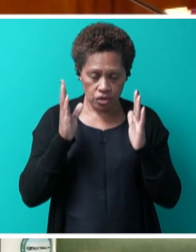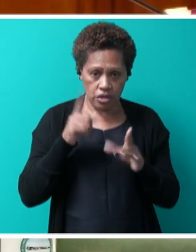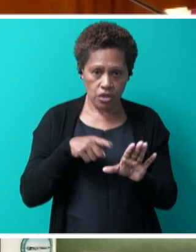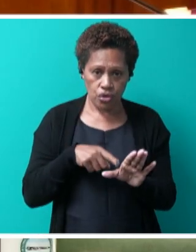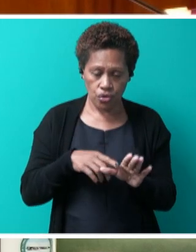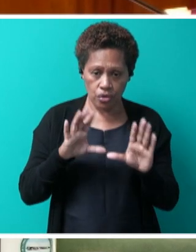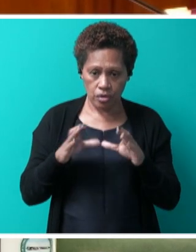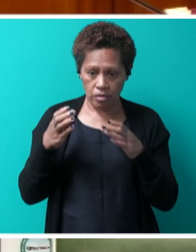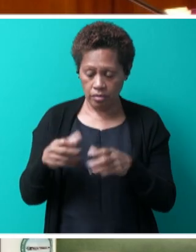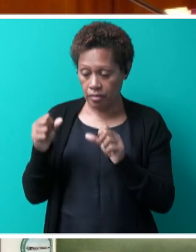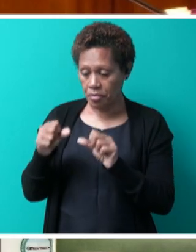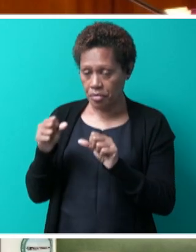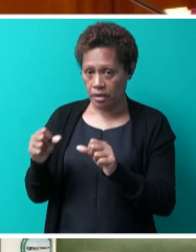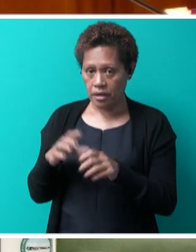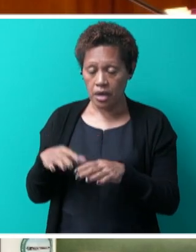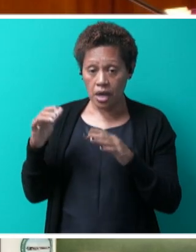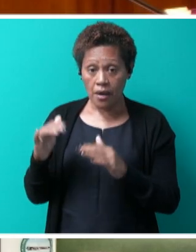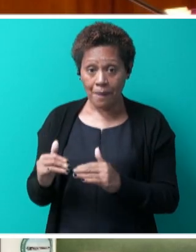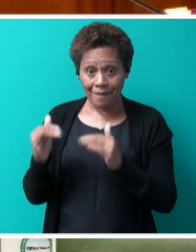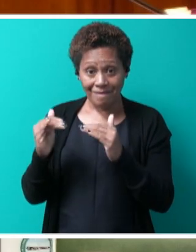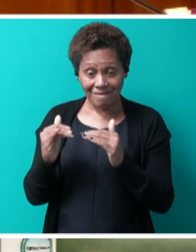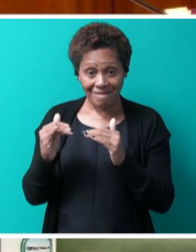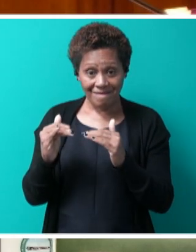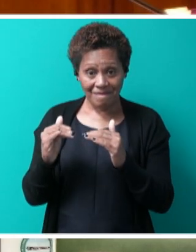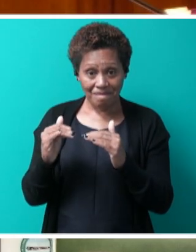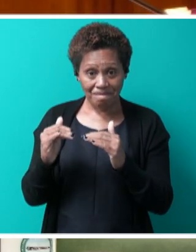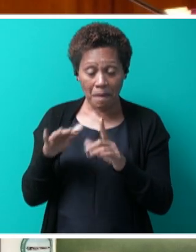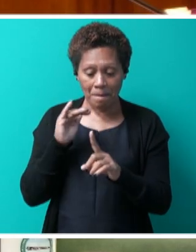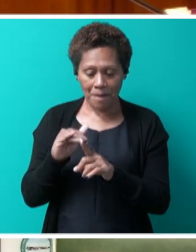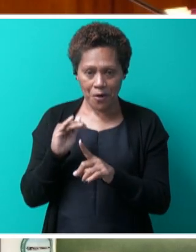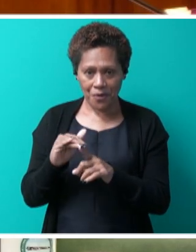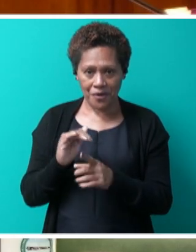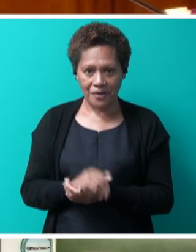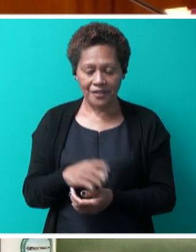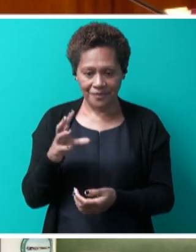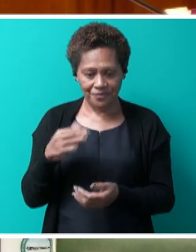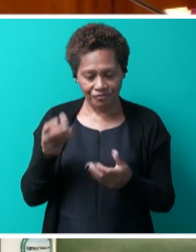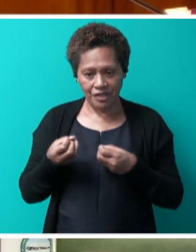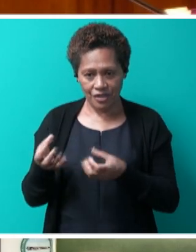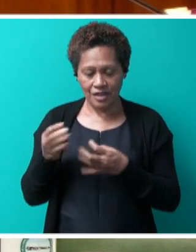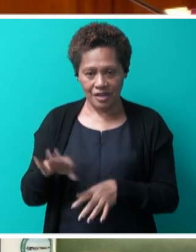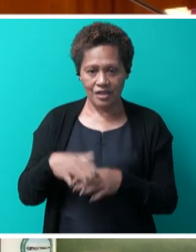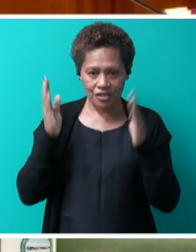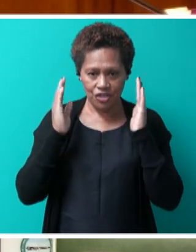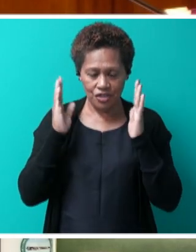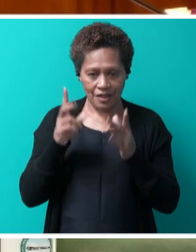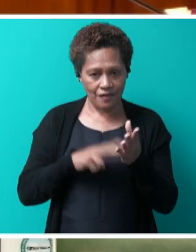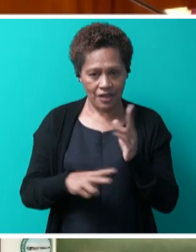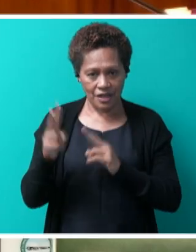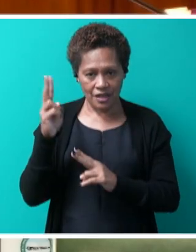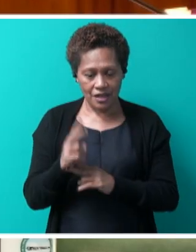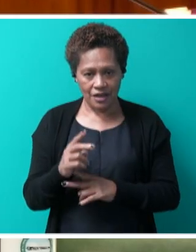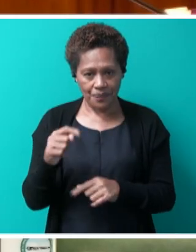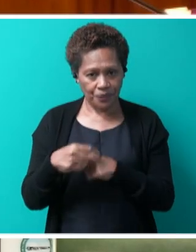promote preventive and restorative justice approaches. By taking this delivery into churches, villages, and settlements, we